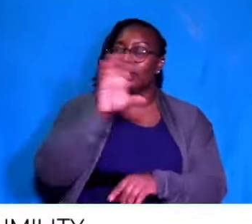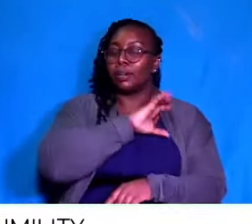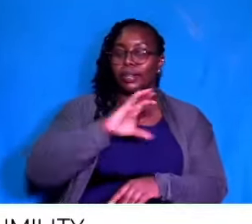before ourselves, but knowing that in doing so, God's name is glorified and we will be exalted. Let us